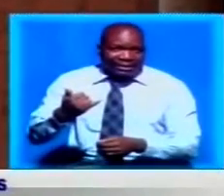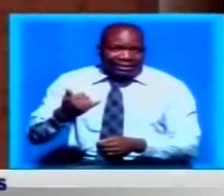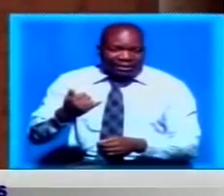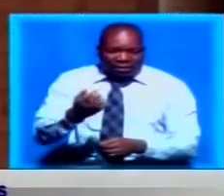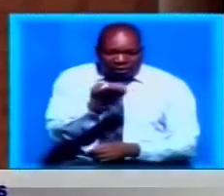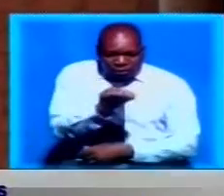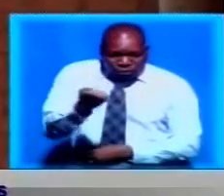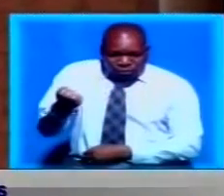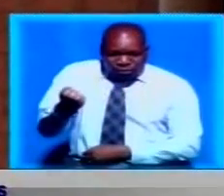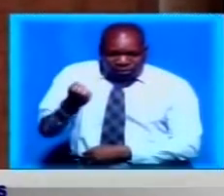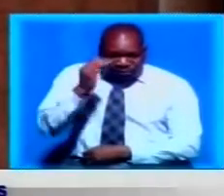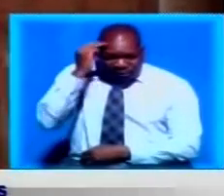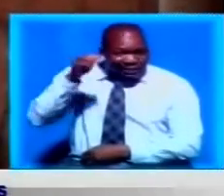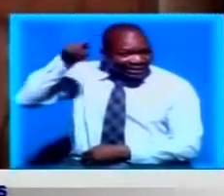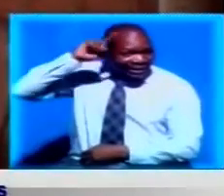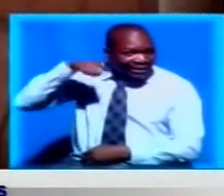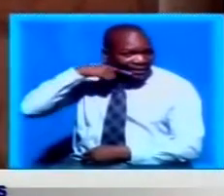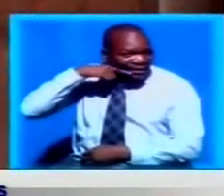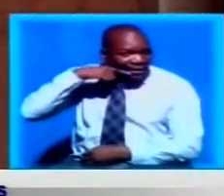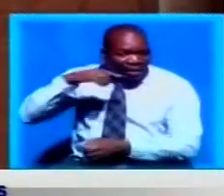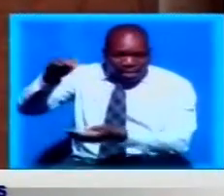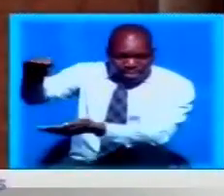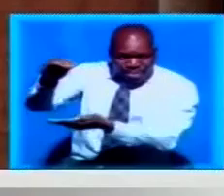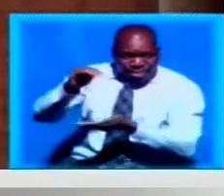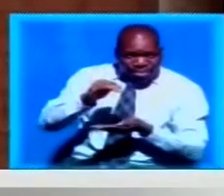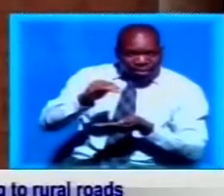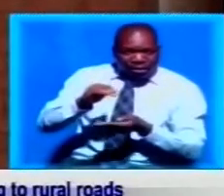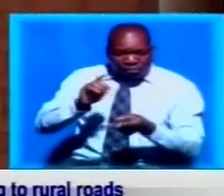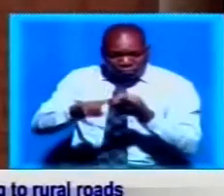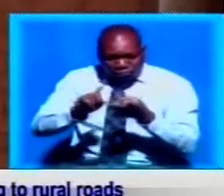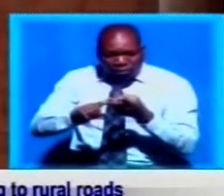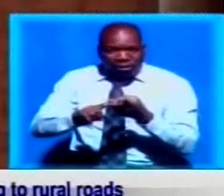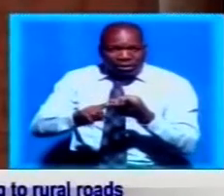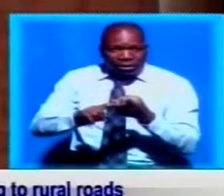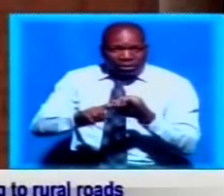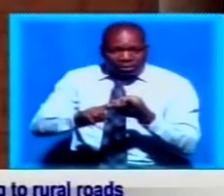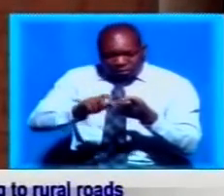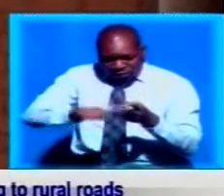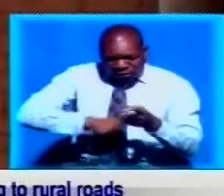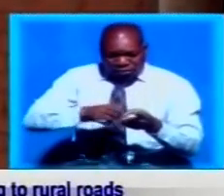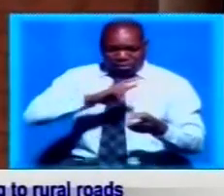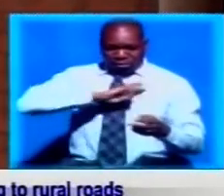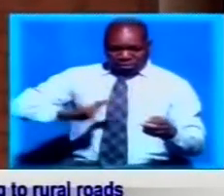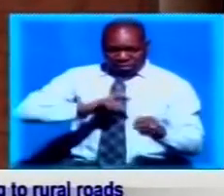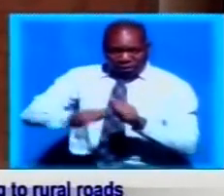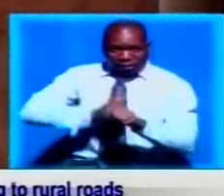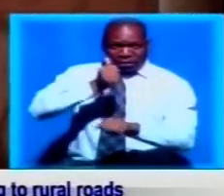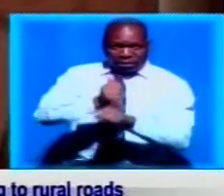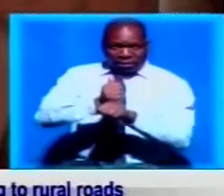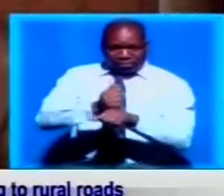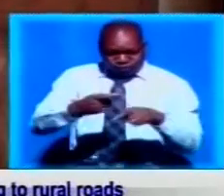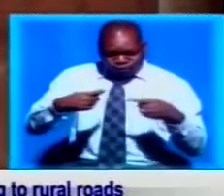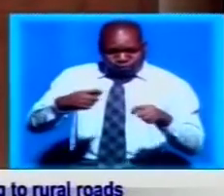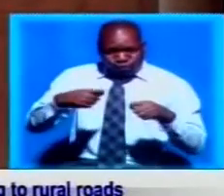some equipment through the Ministry of Gender, but through also our own efforts as a royal establishment, we're making efforts